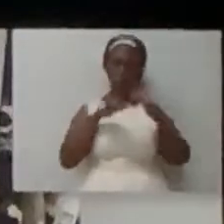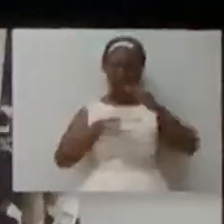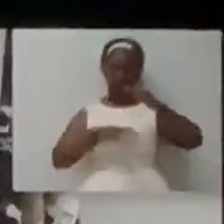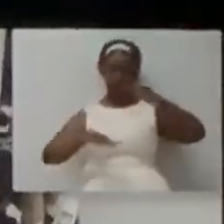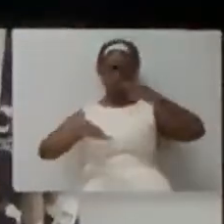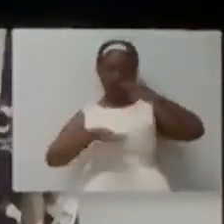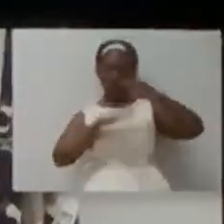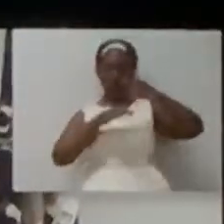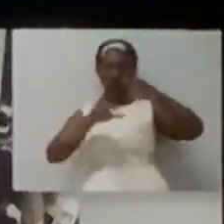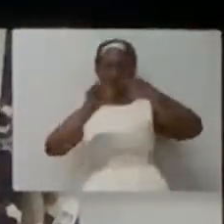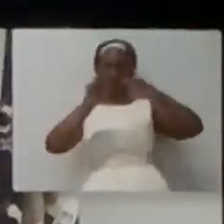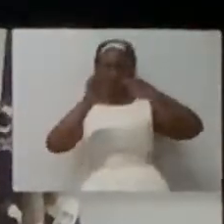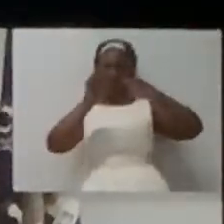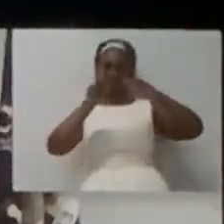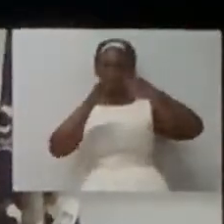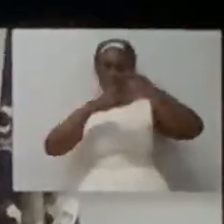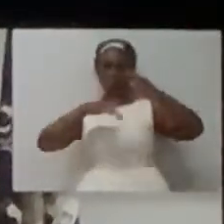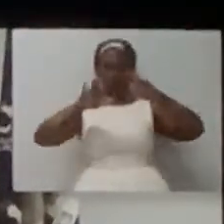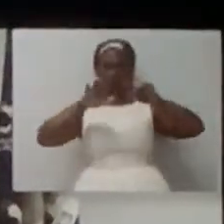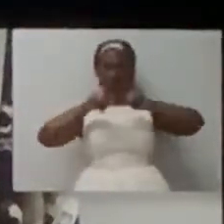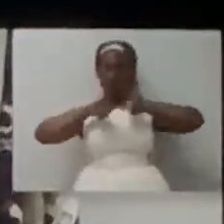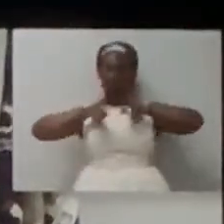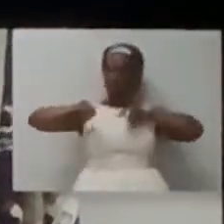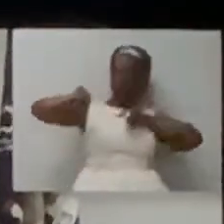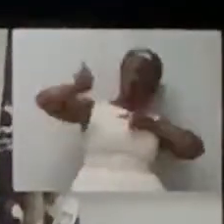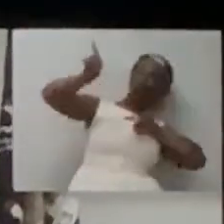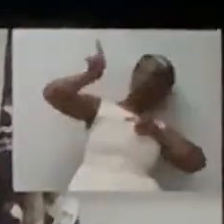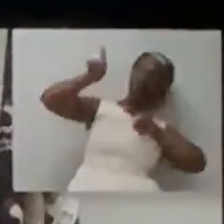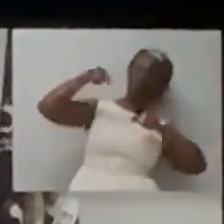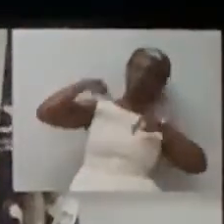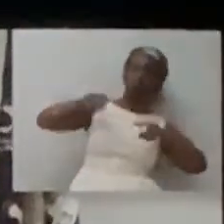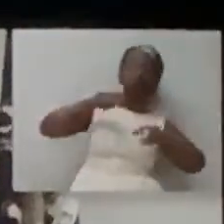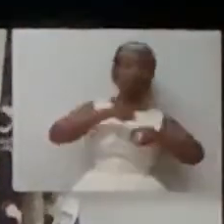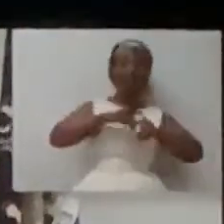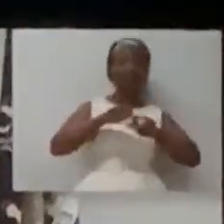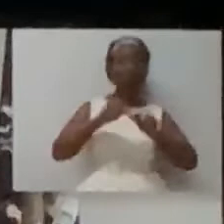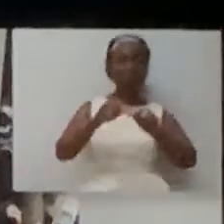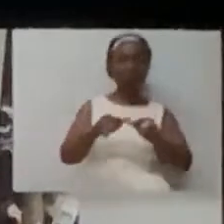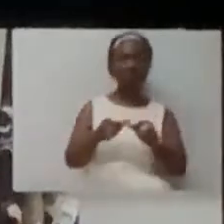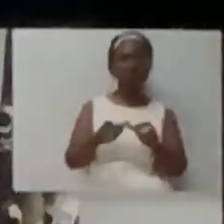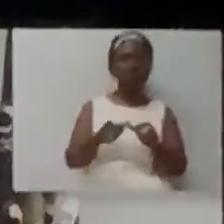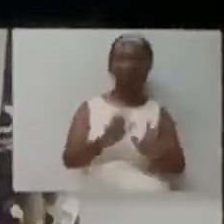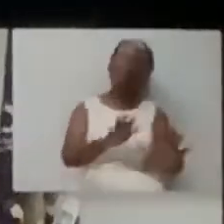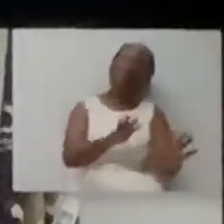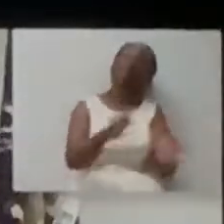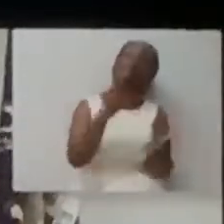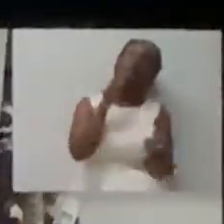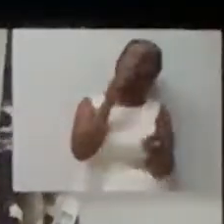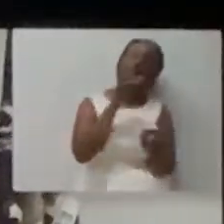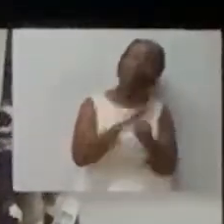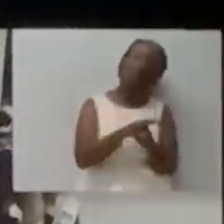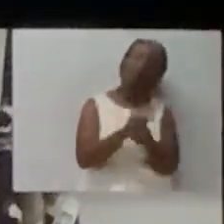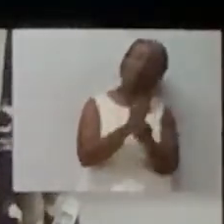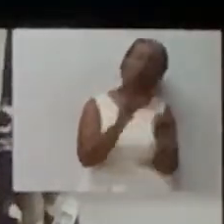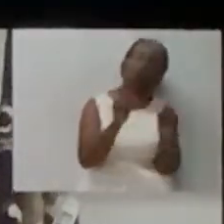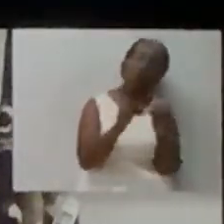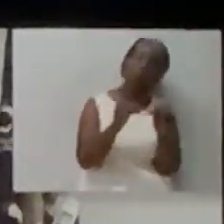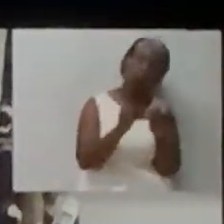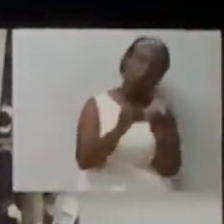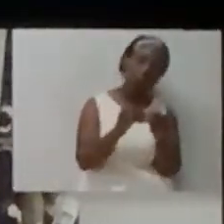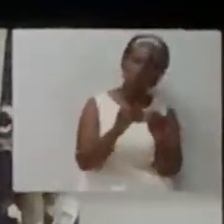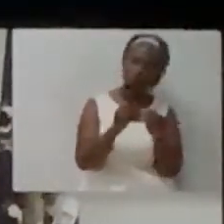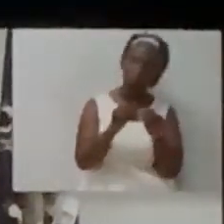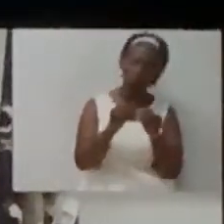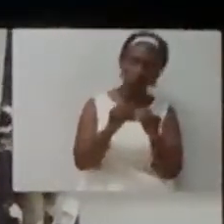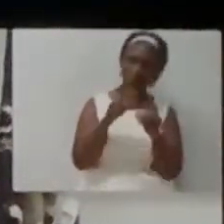curve, the only place to go is up as time goes on. No more math, I promise, because if you know the sine curve, this metaphor